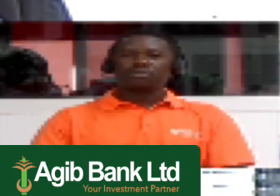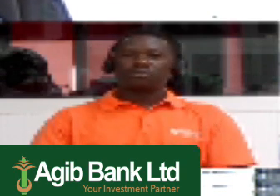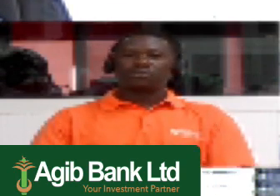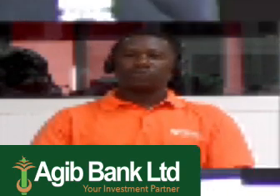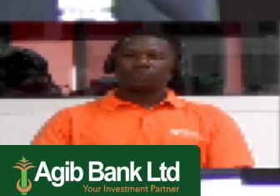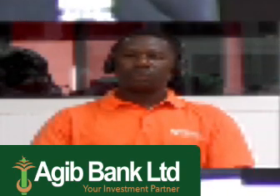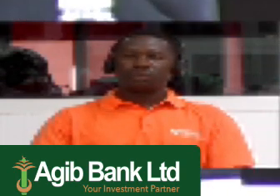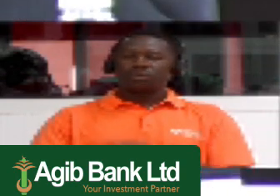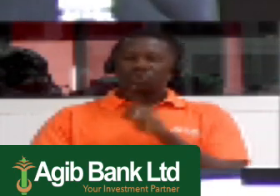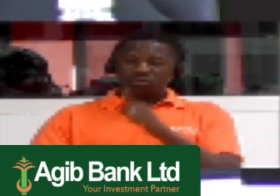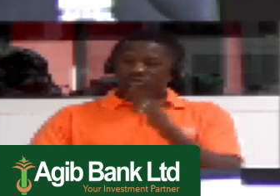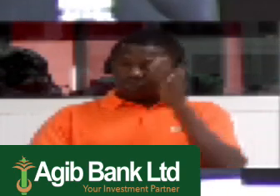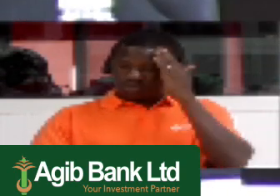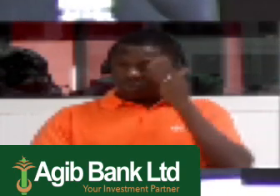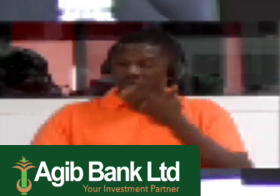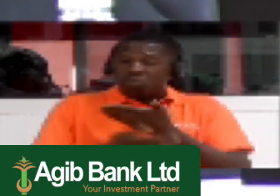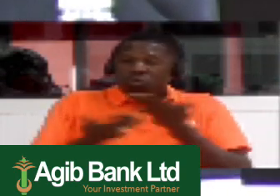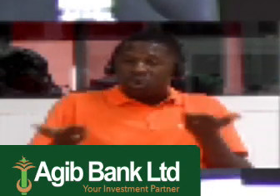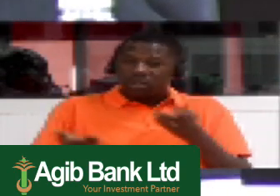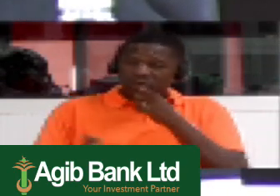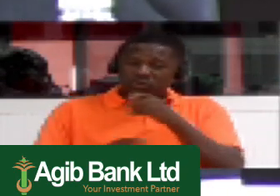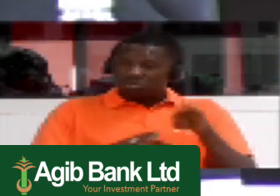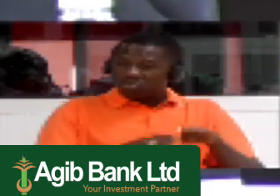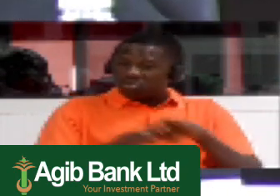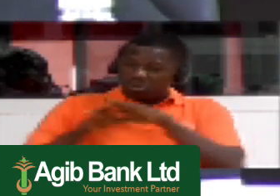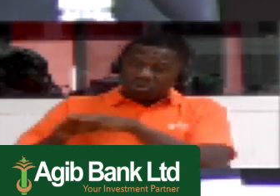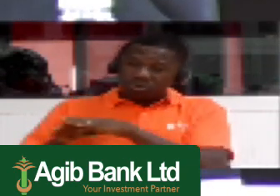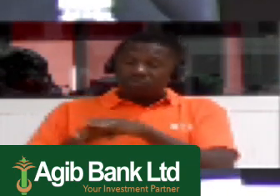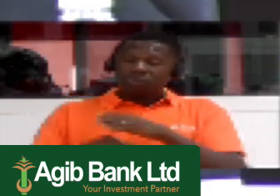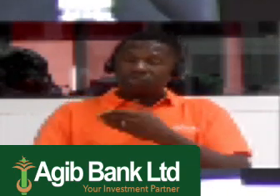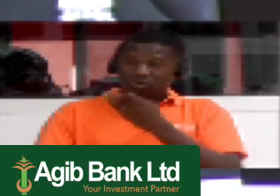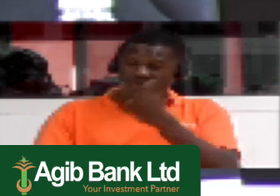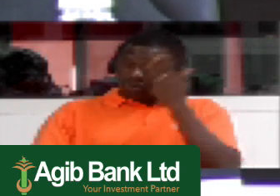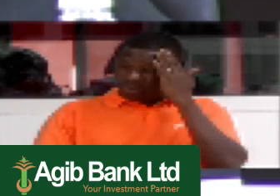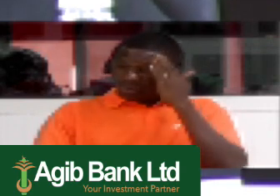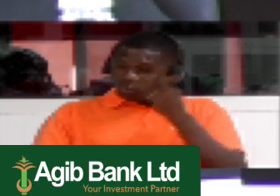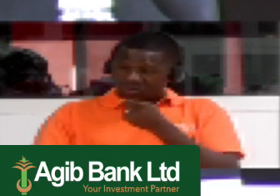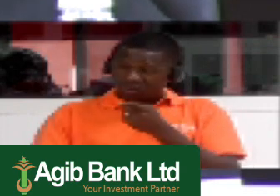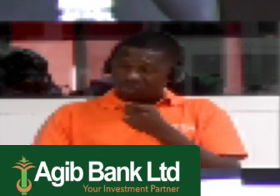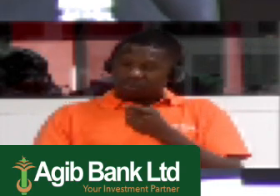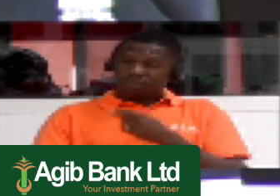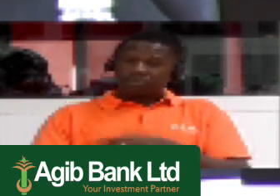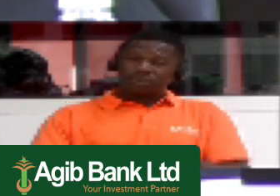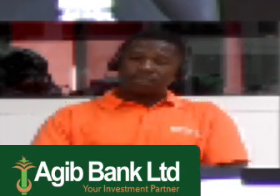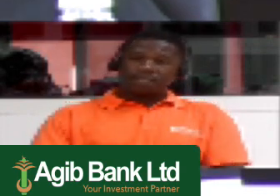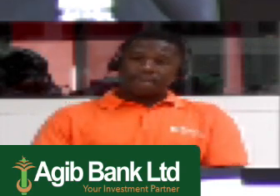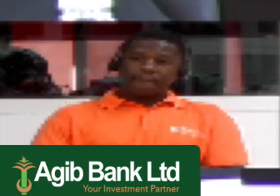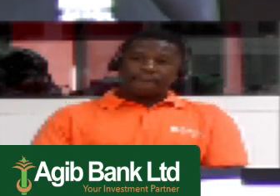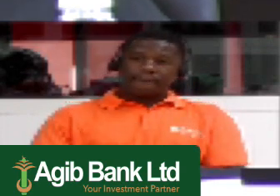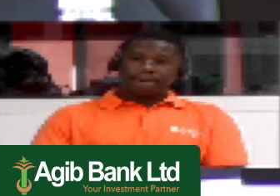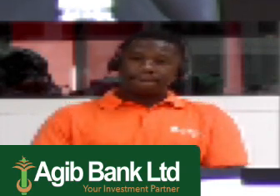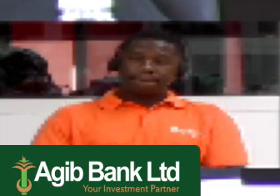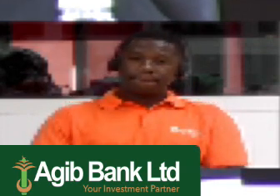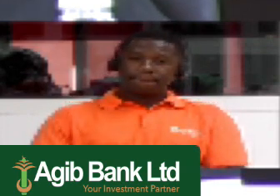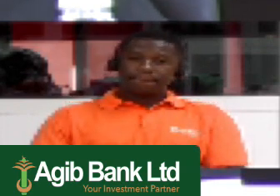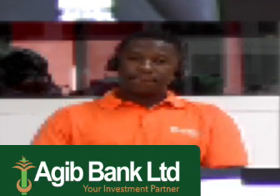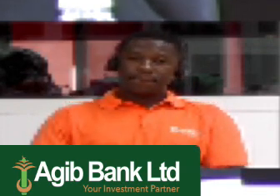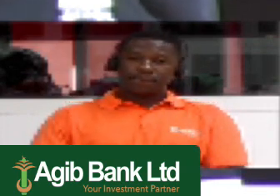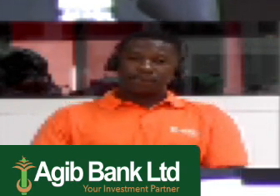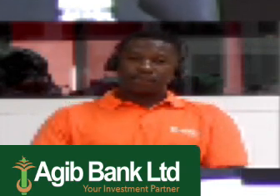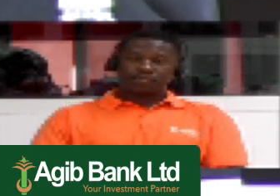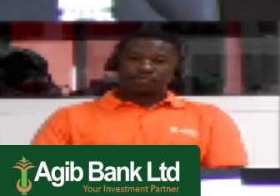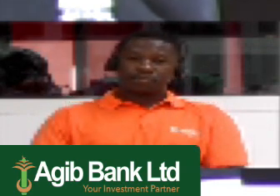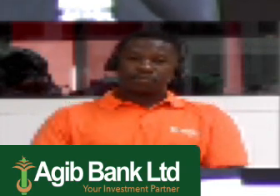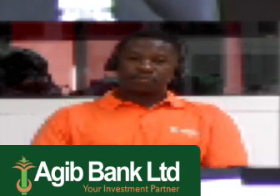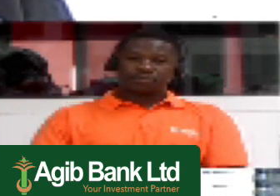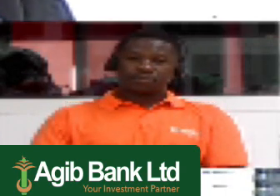But do you know why you were moved? Ako bari fo ya lon ne munan na ite famola miroto ye saundi dalilo men kan. Antela miroto